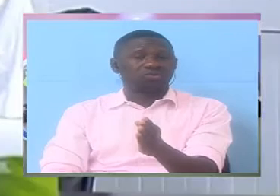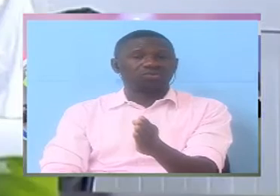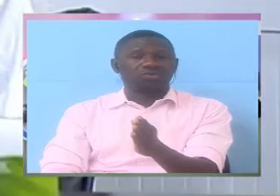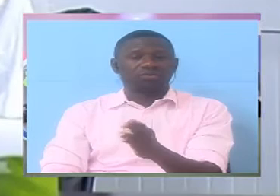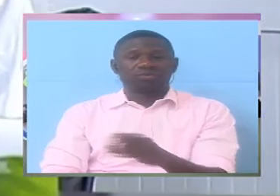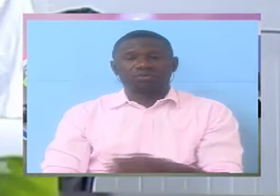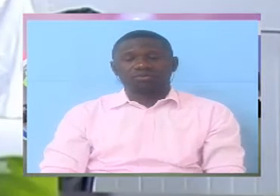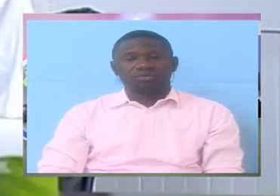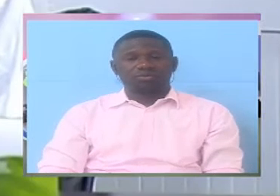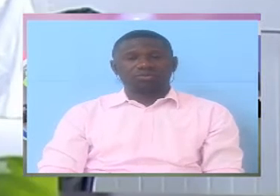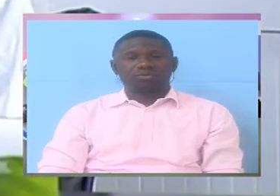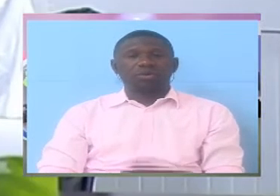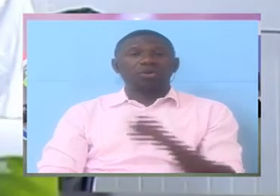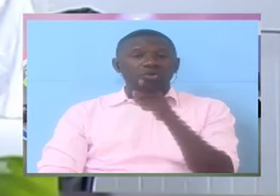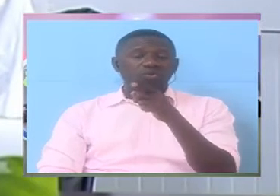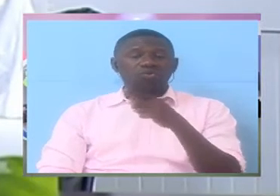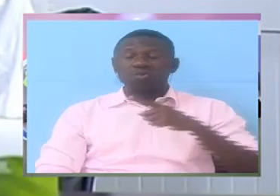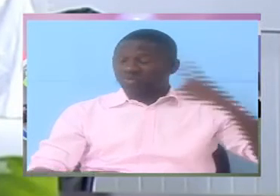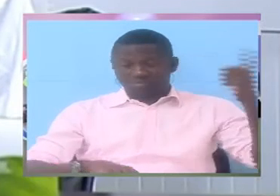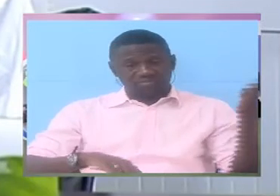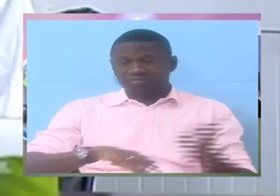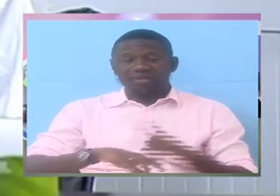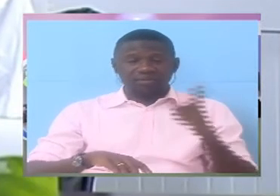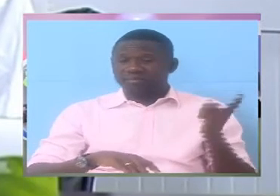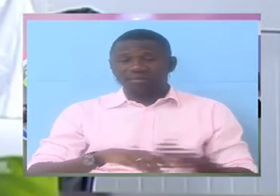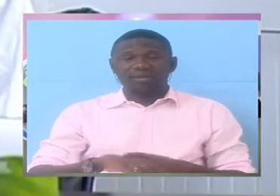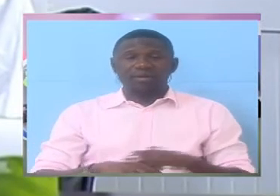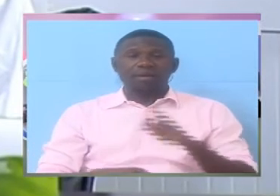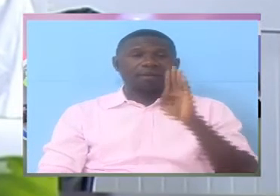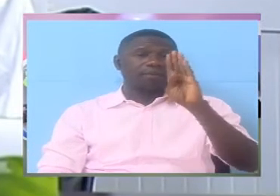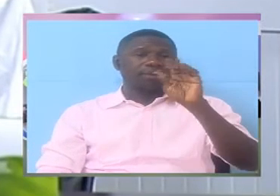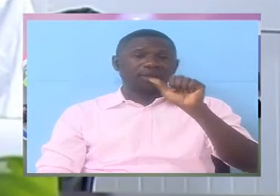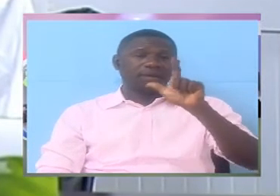truth. You hit Balo Kante.